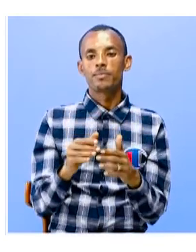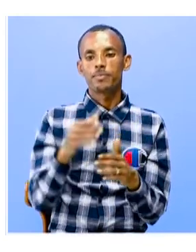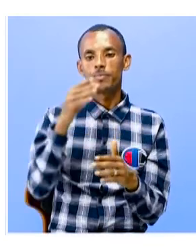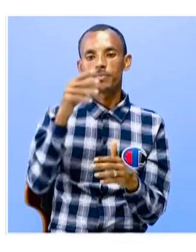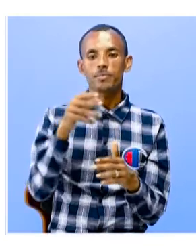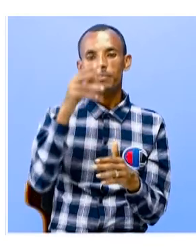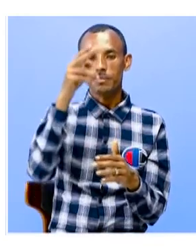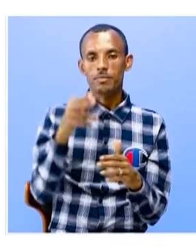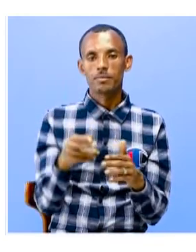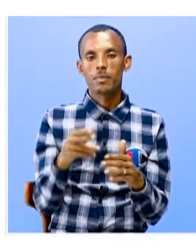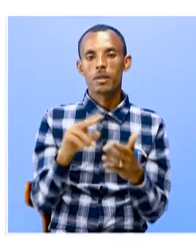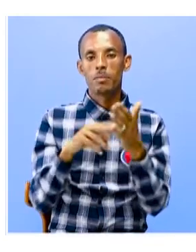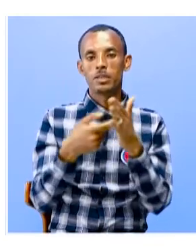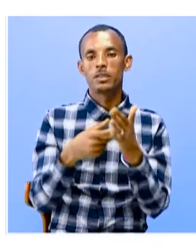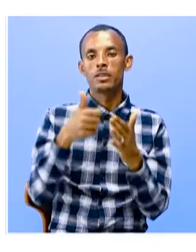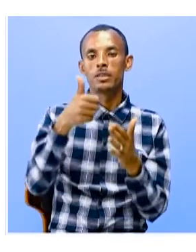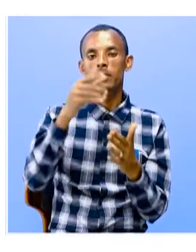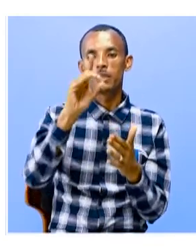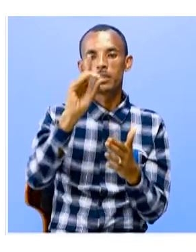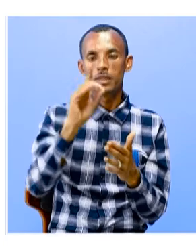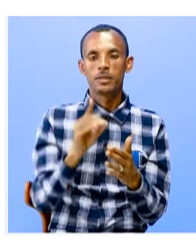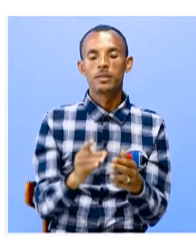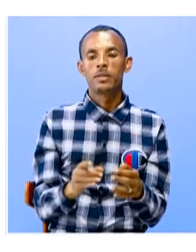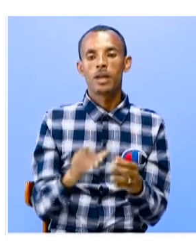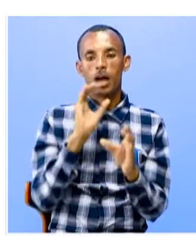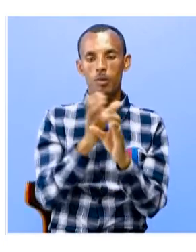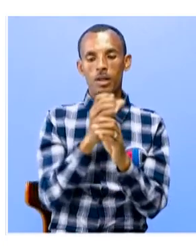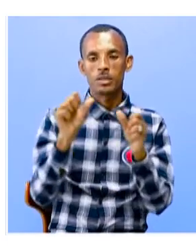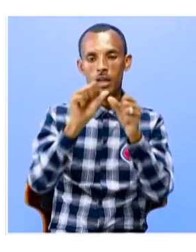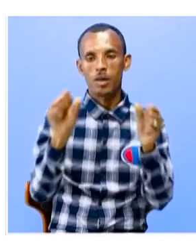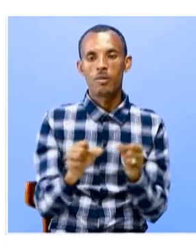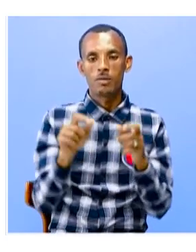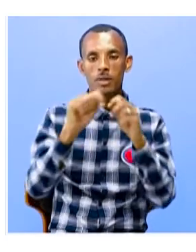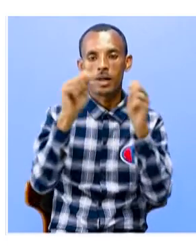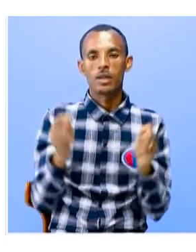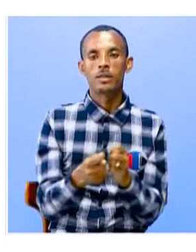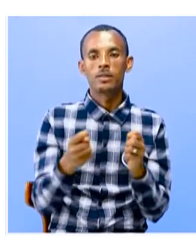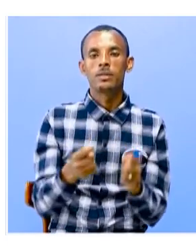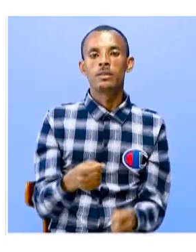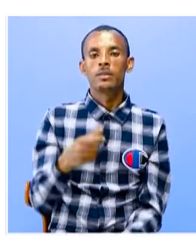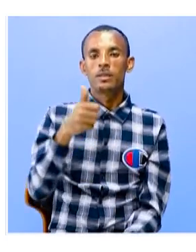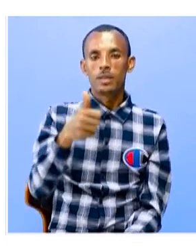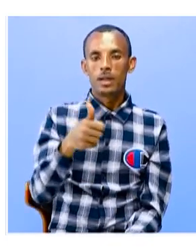distance let's assume to be AD. Calculate the area of triangle ABC if